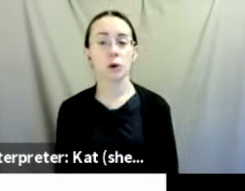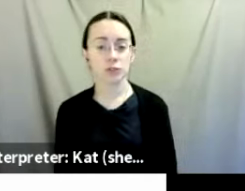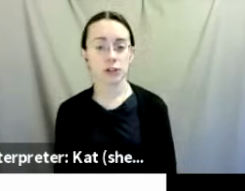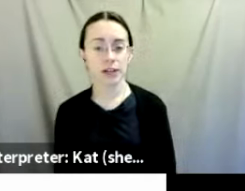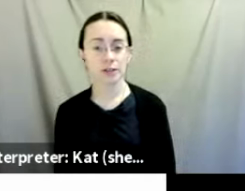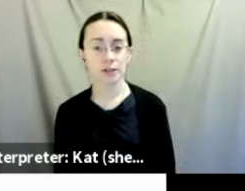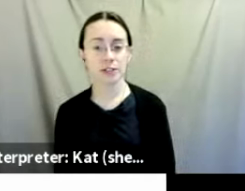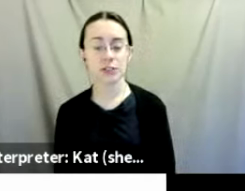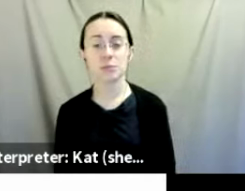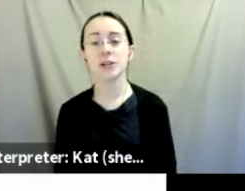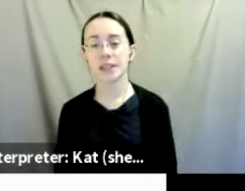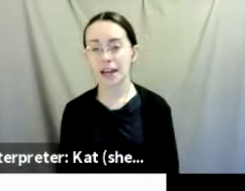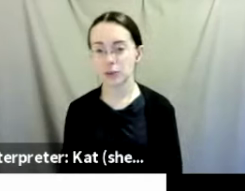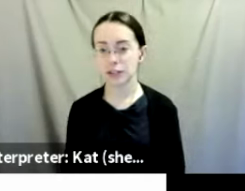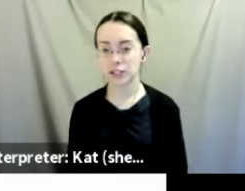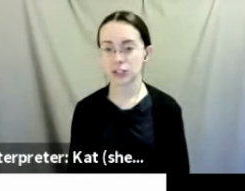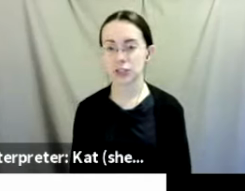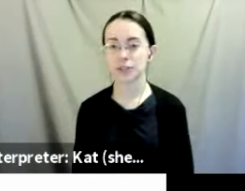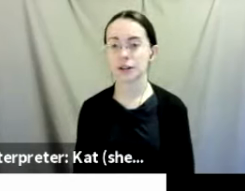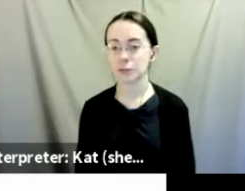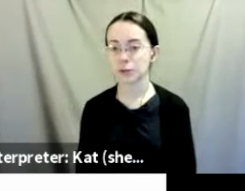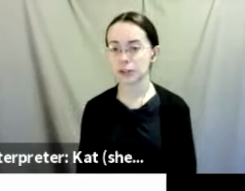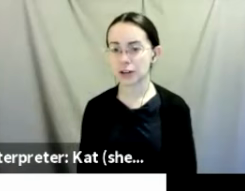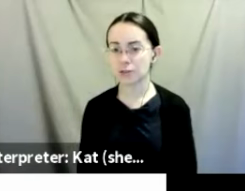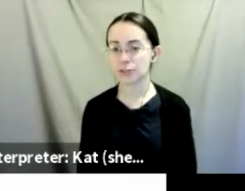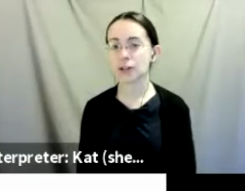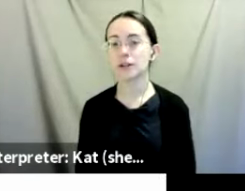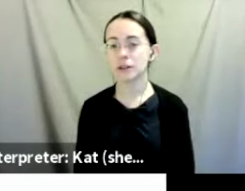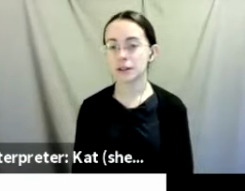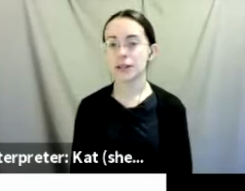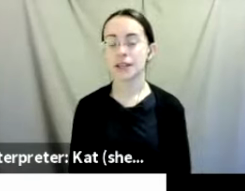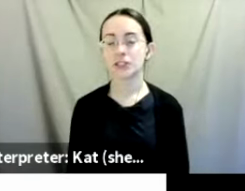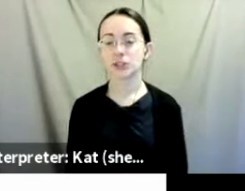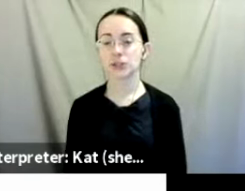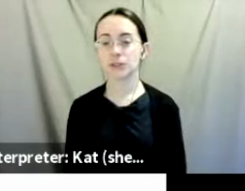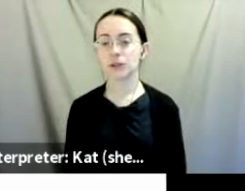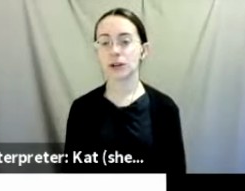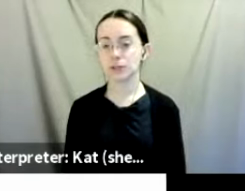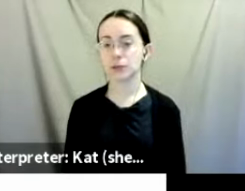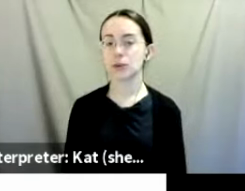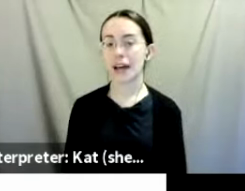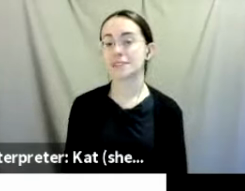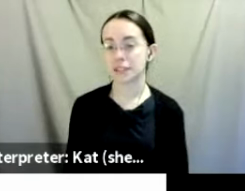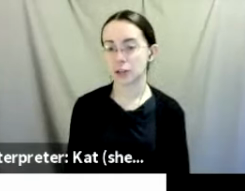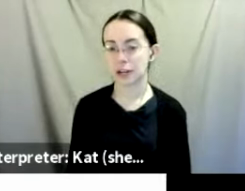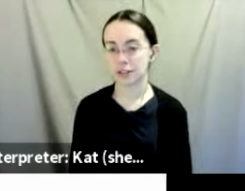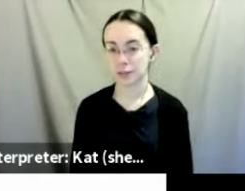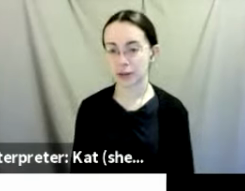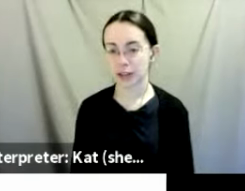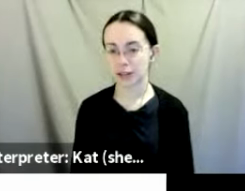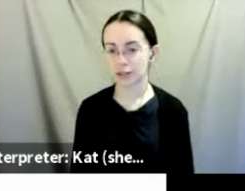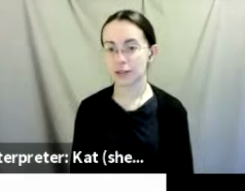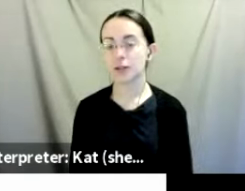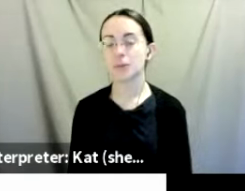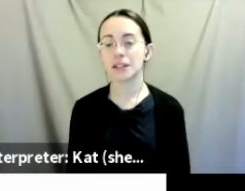parents won't start that conversation, but they have a relationship that's comfortable enough that children feel comfortable asking their parents